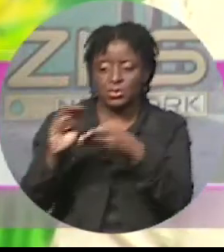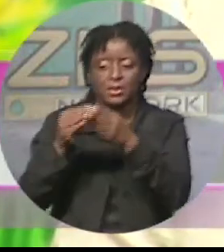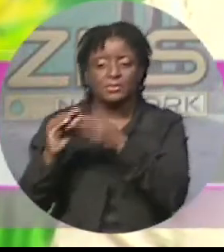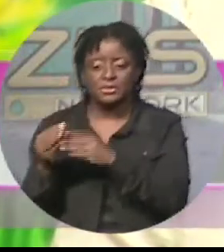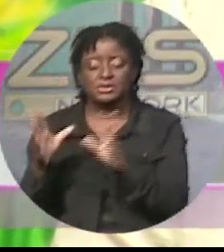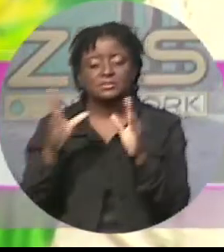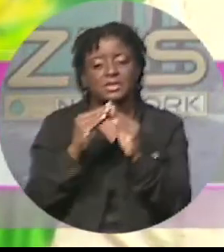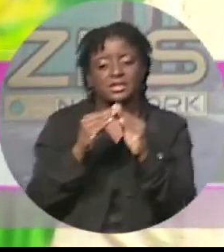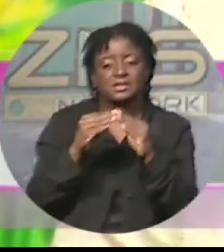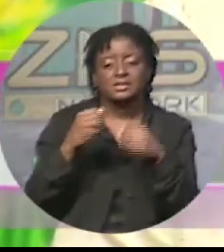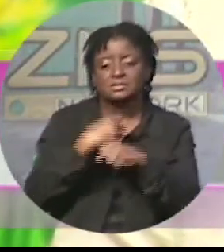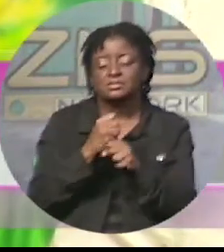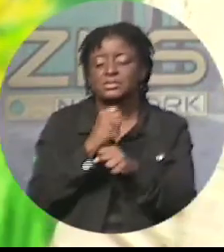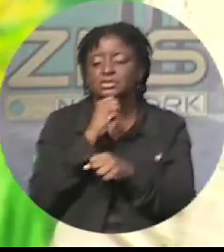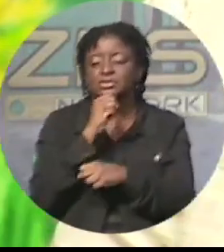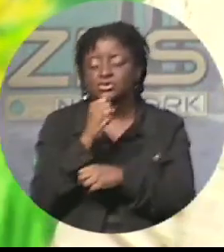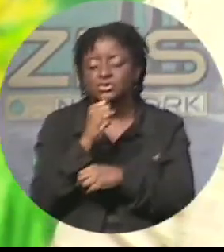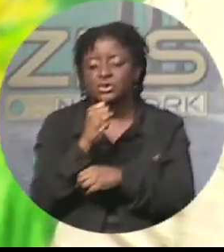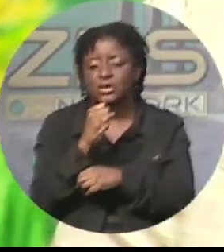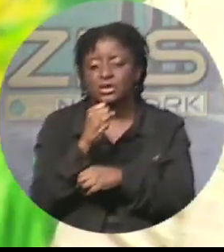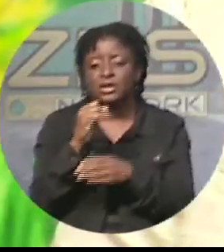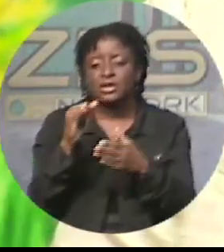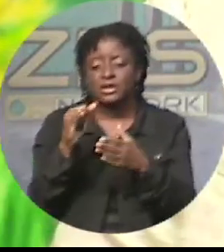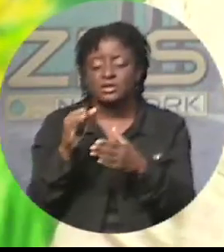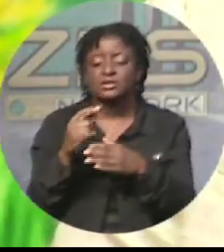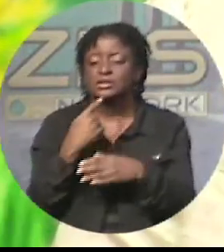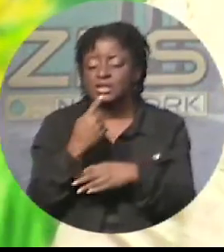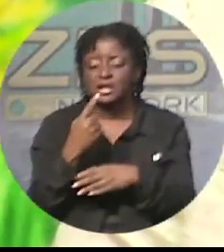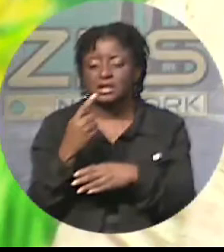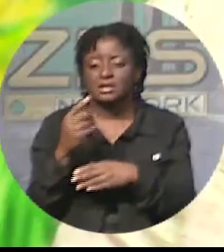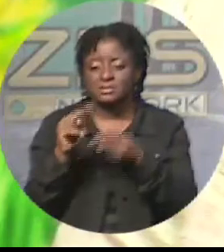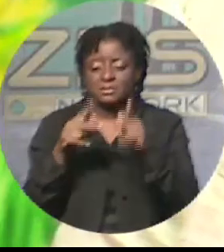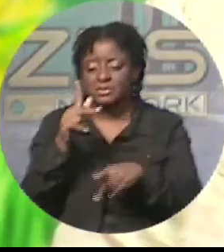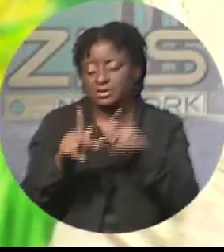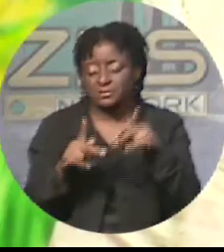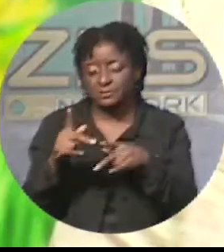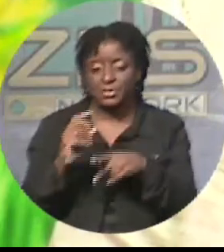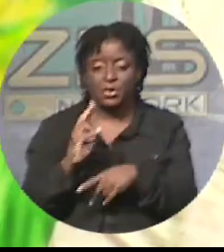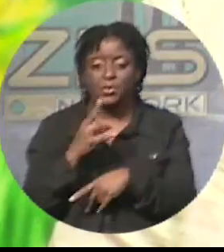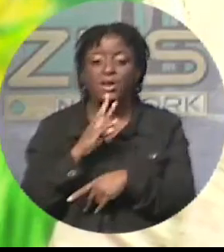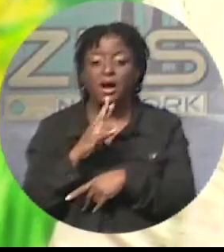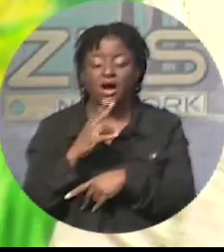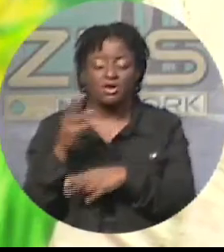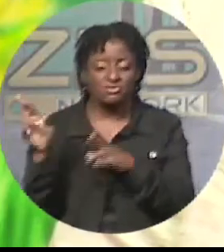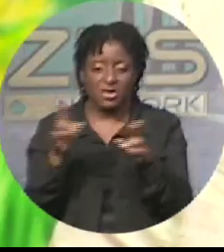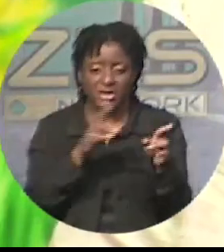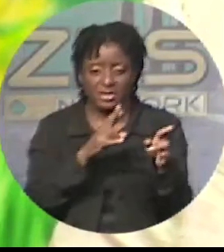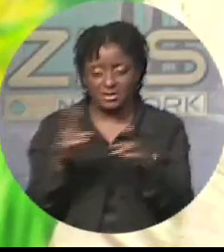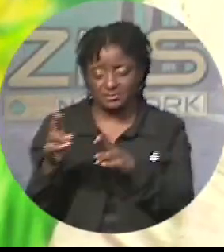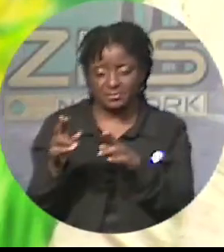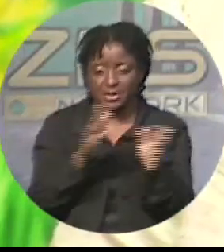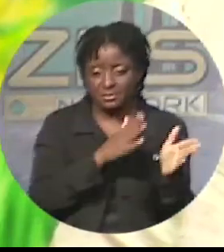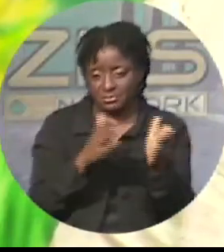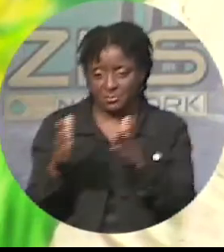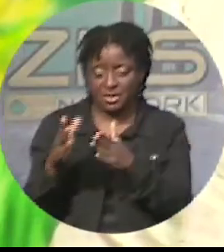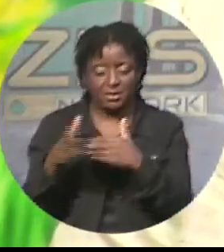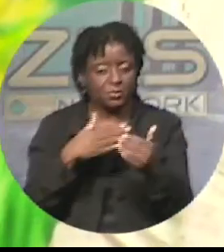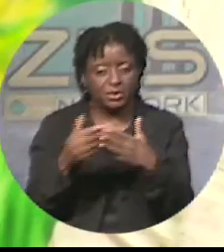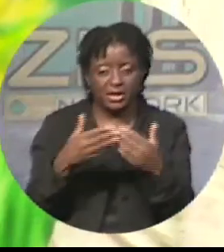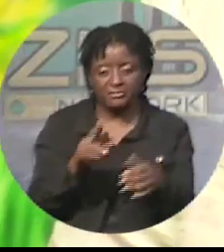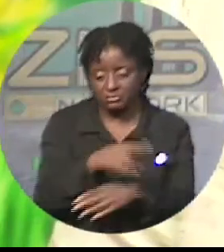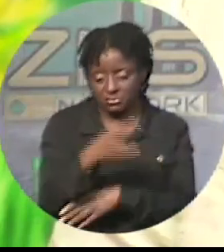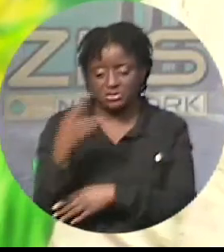to ensure the community that we are ready, we are prepared, and whatever resources are